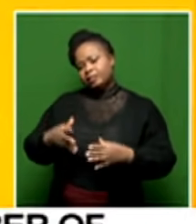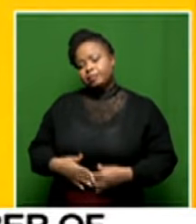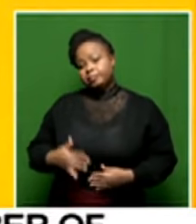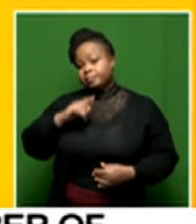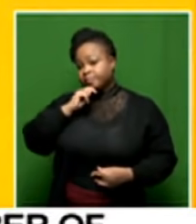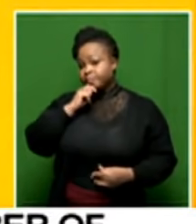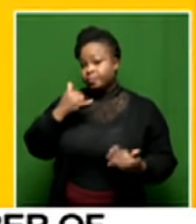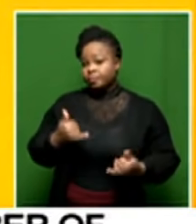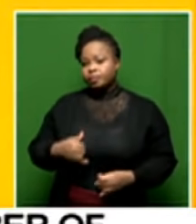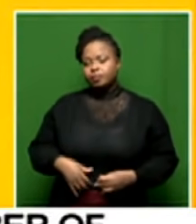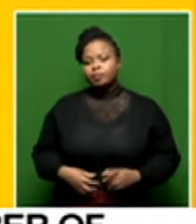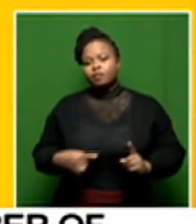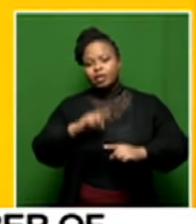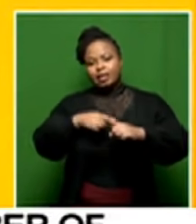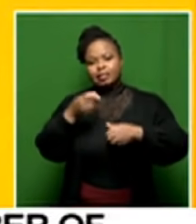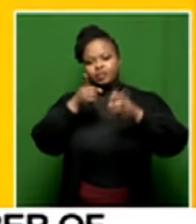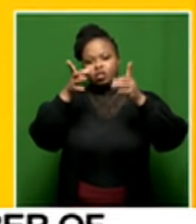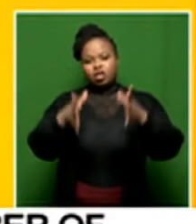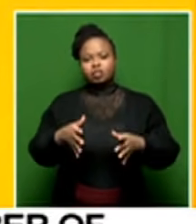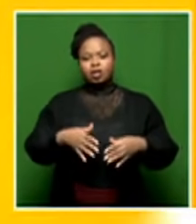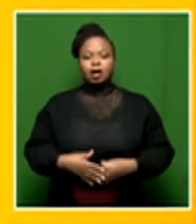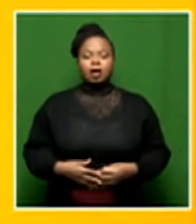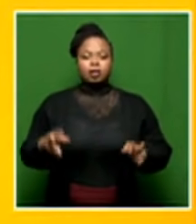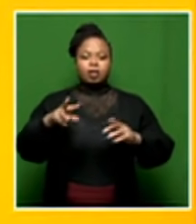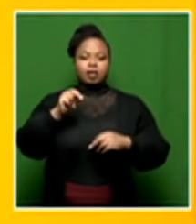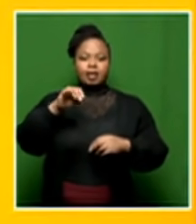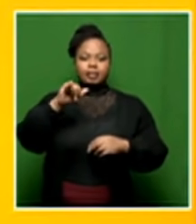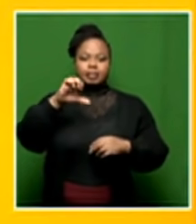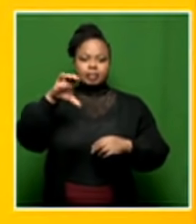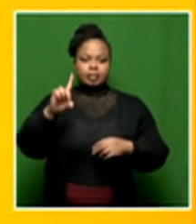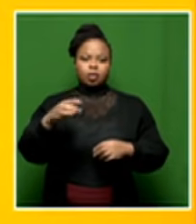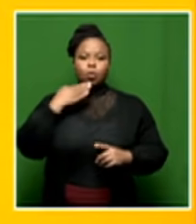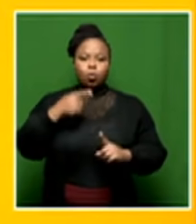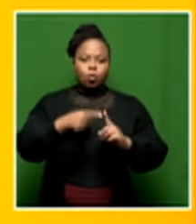morning. He, of course, is Executive Director at the National Institute for